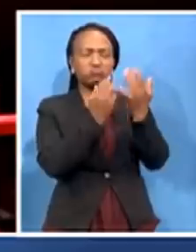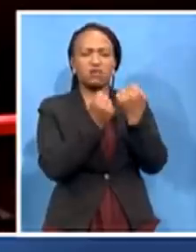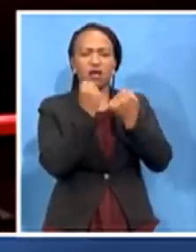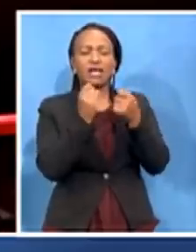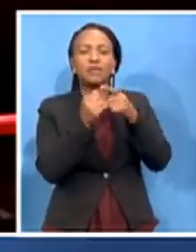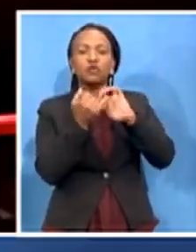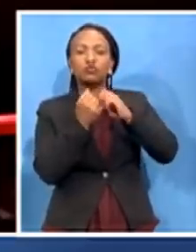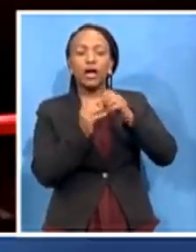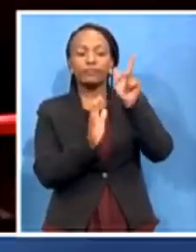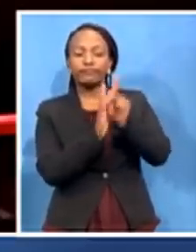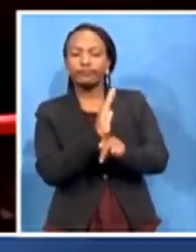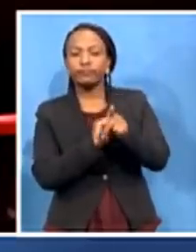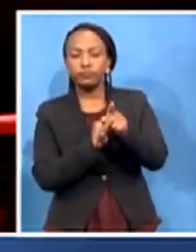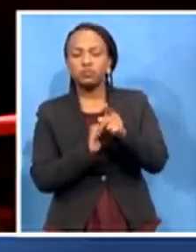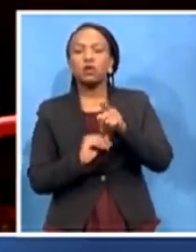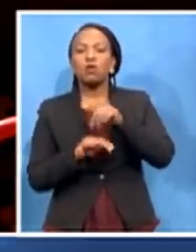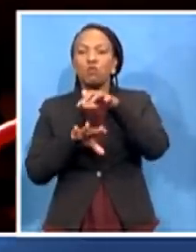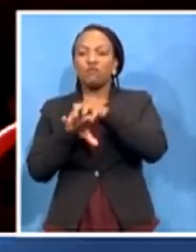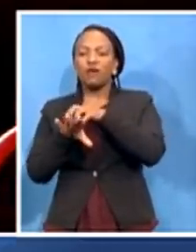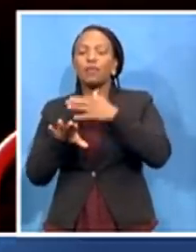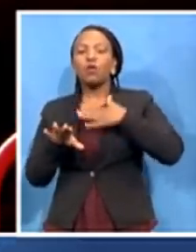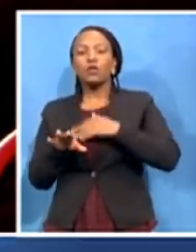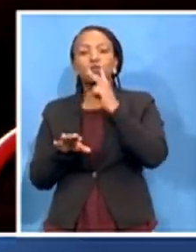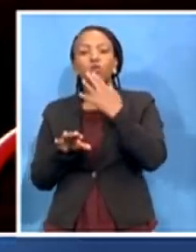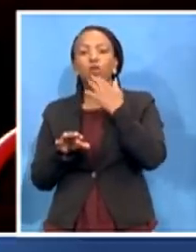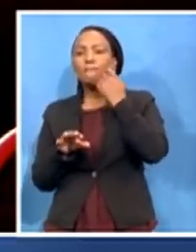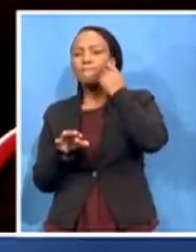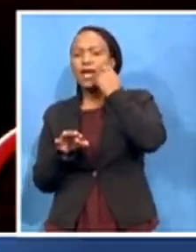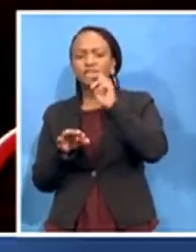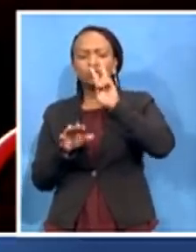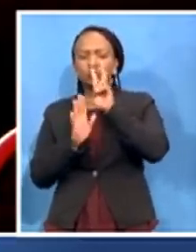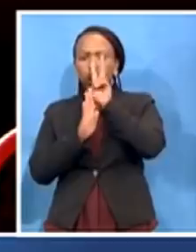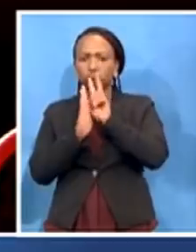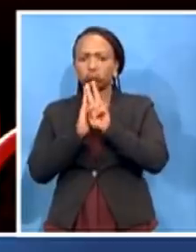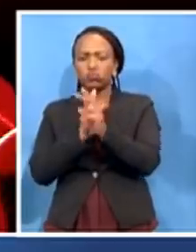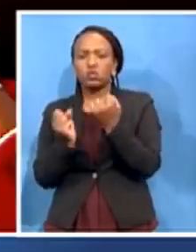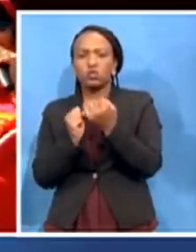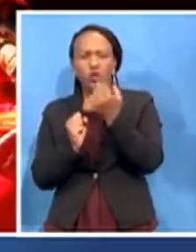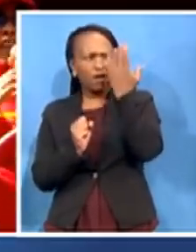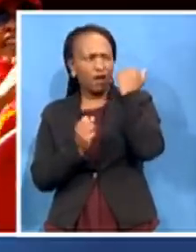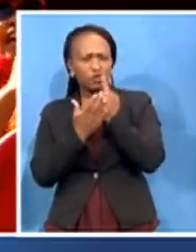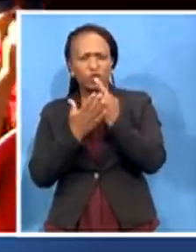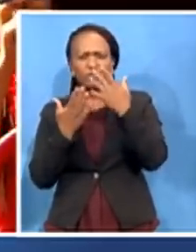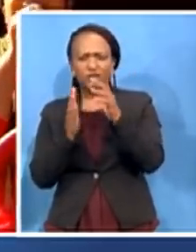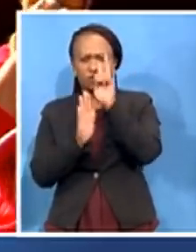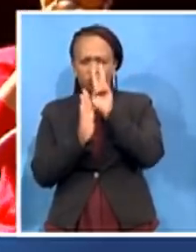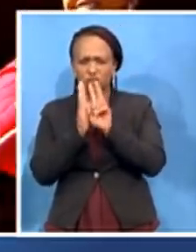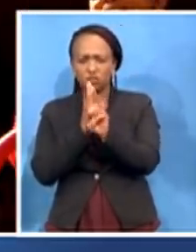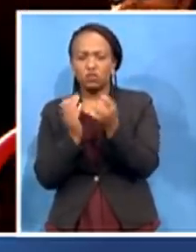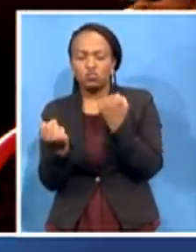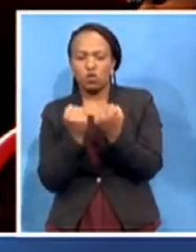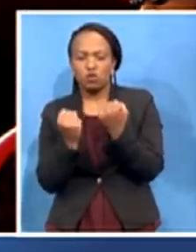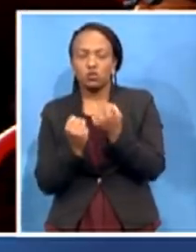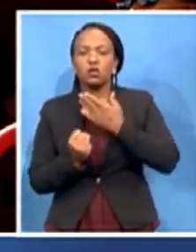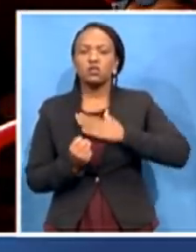two accused, we know that last week when the two accused appeared, they wanted the accused to be handed over to them so